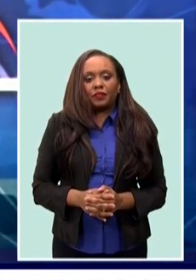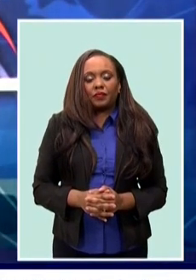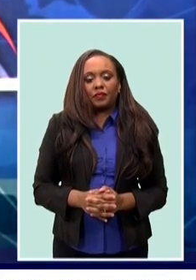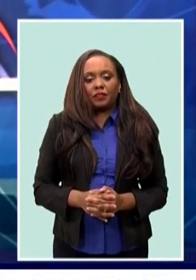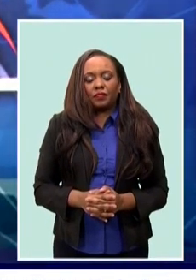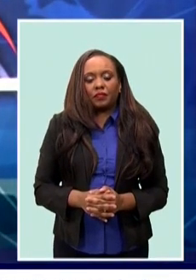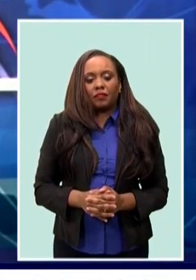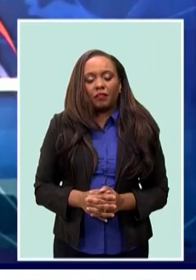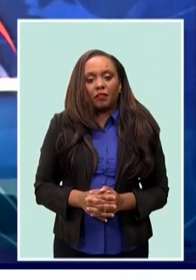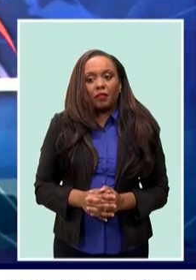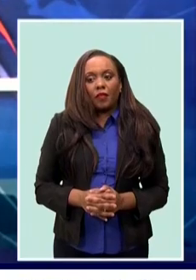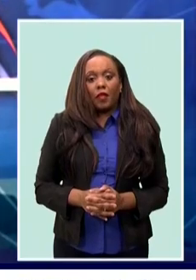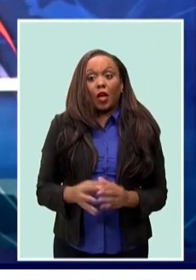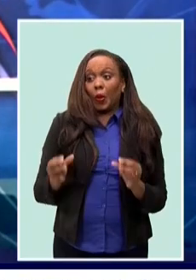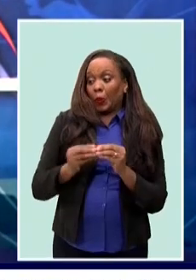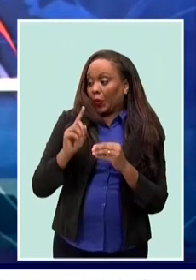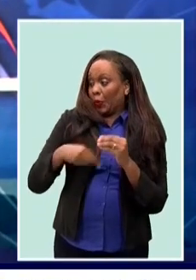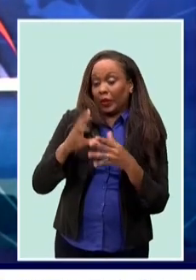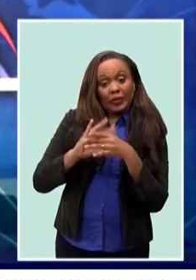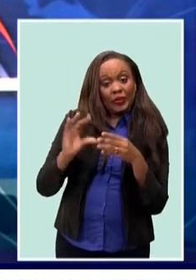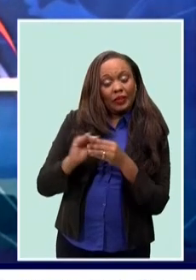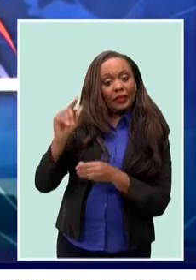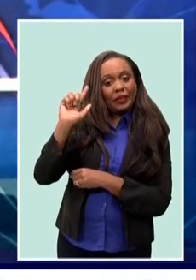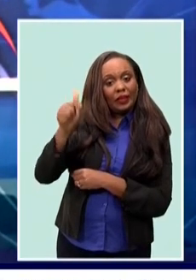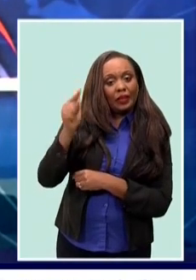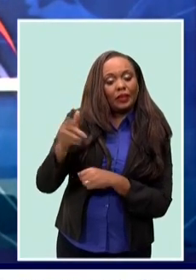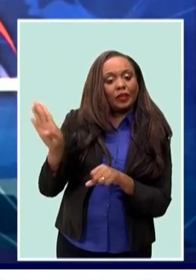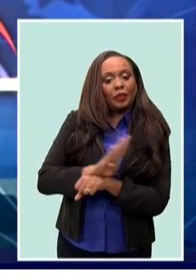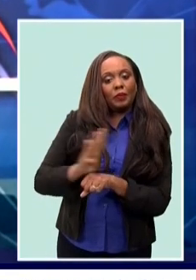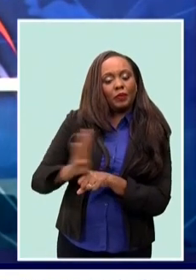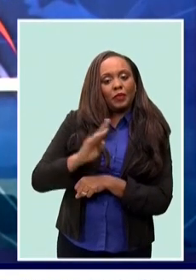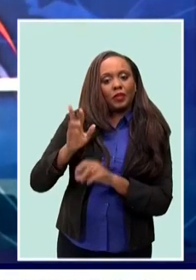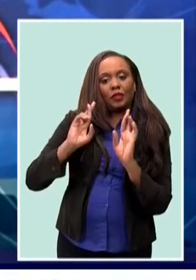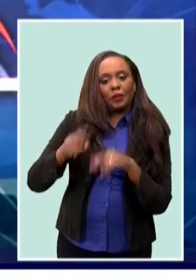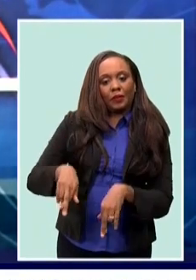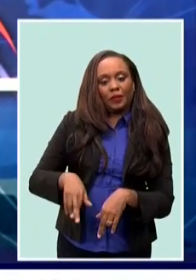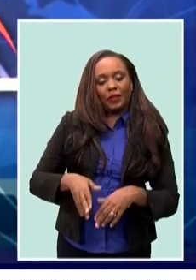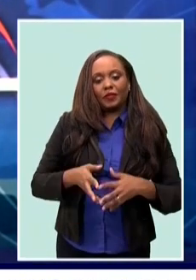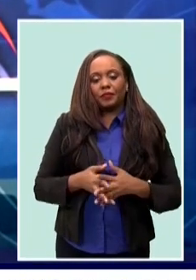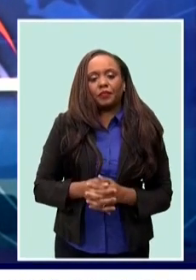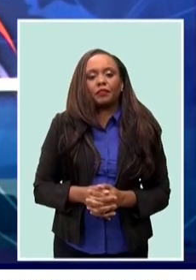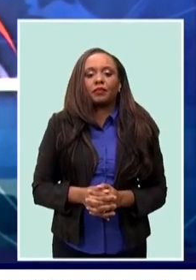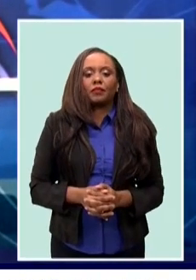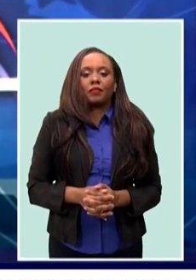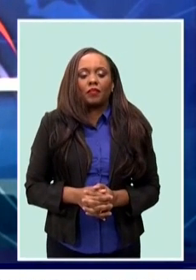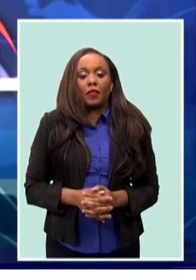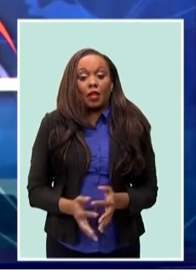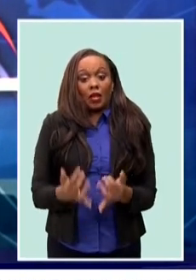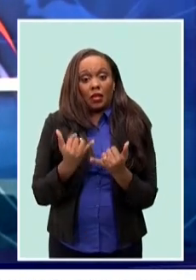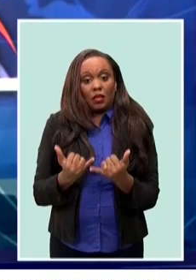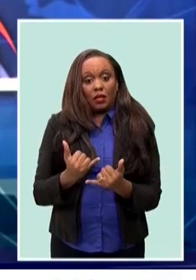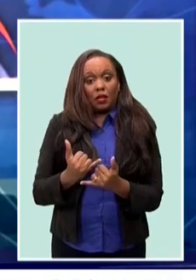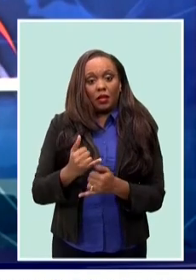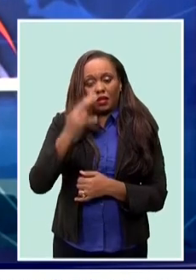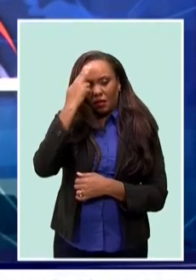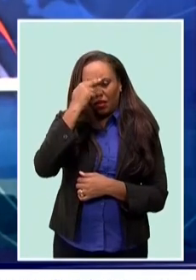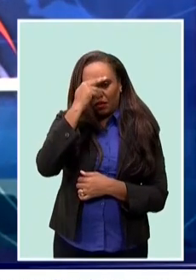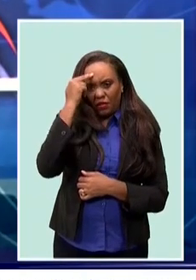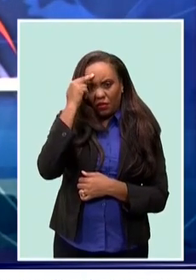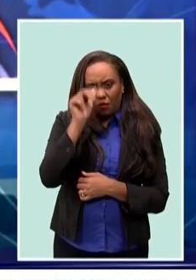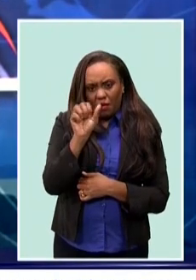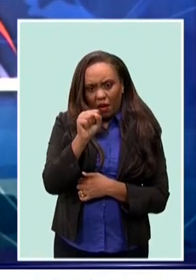And we will have a little more on a bit later in the business report. Well, today is Ash Wednesday, which marks the